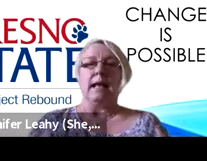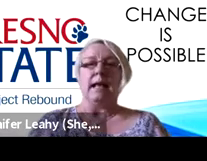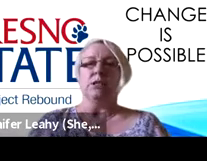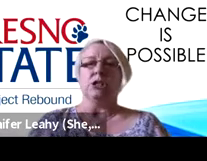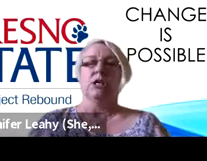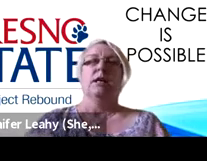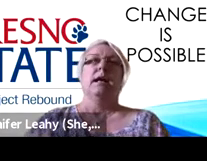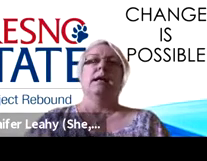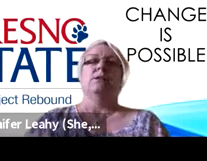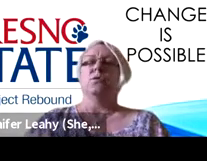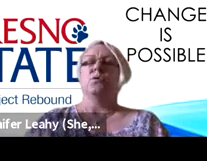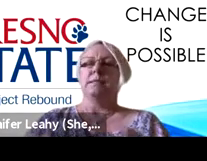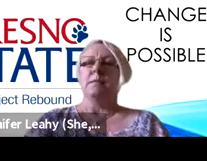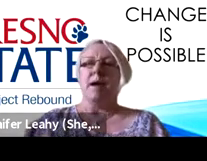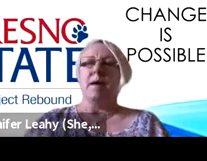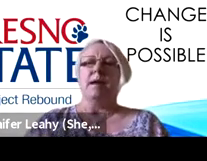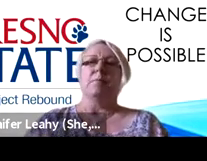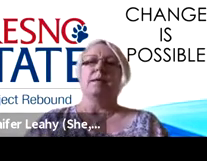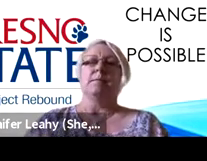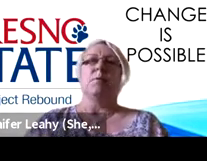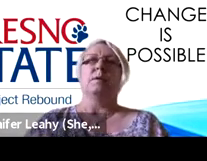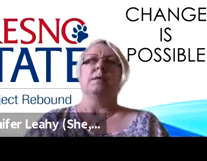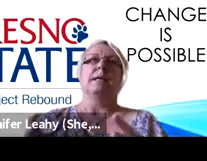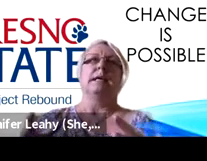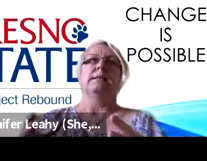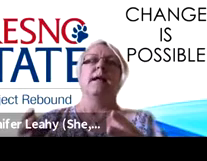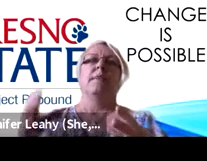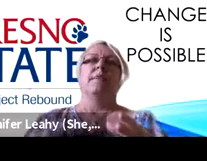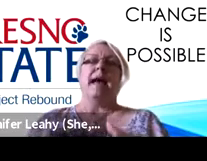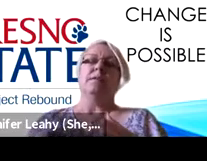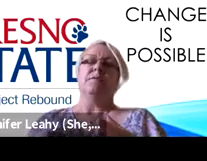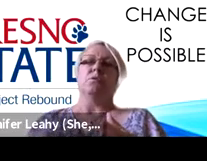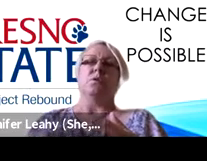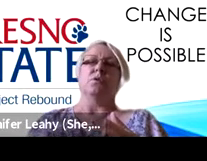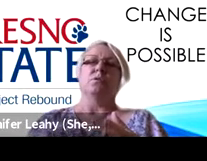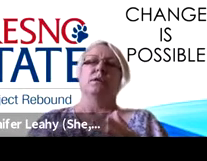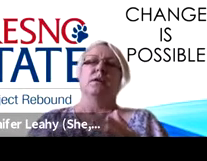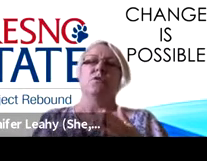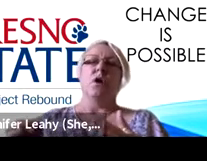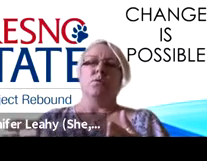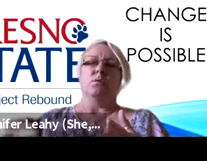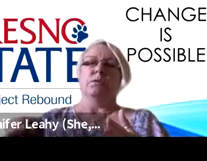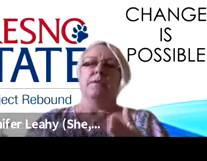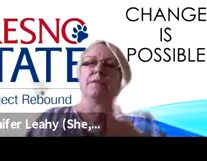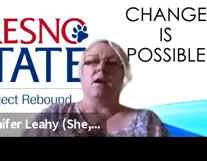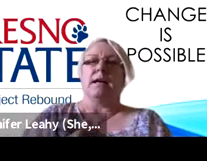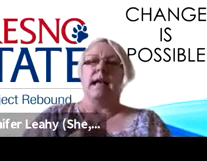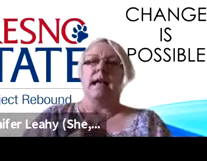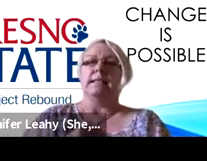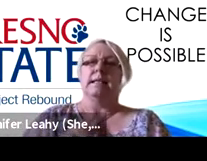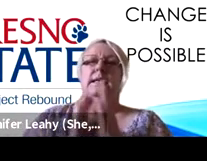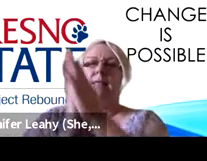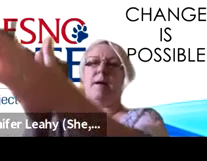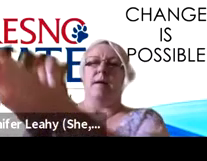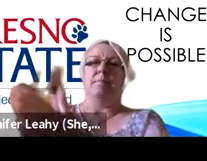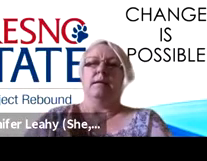foreign language. And so the reason the pipeline is important is because that individual knows that they are